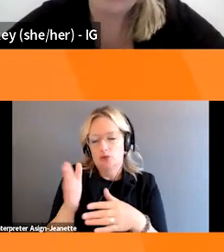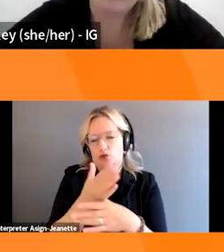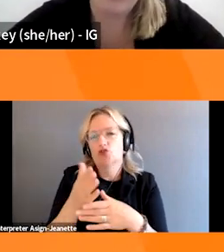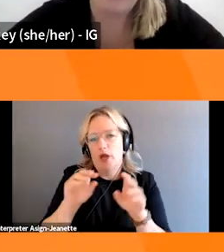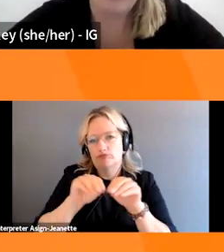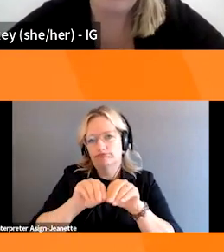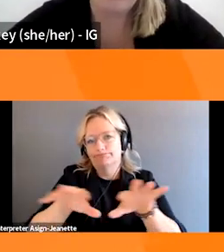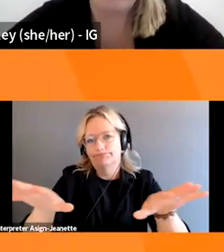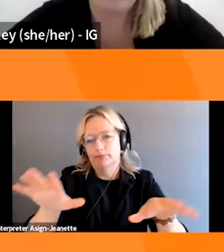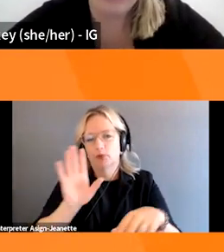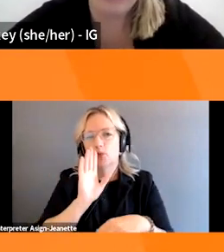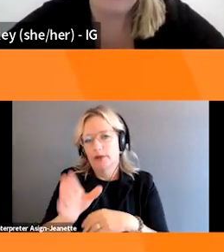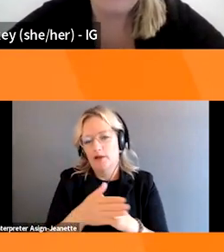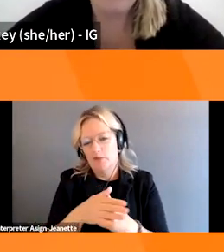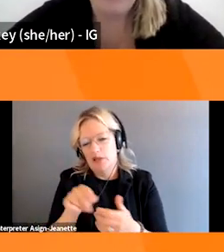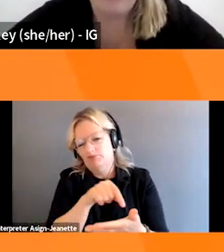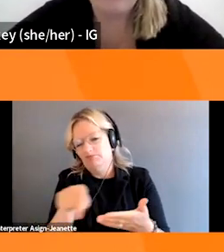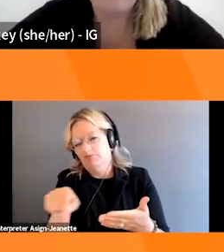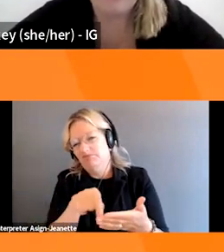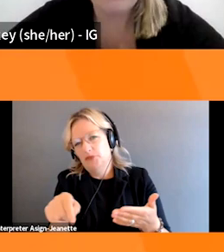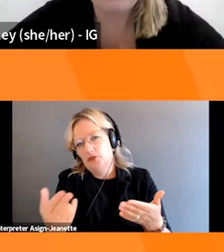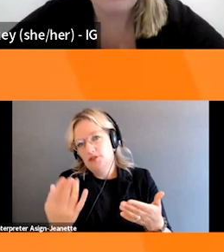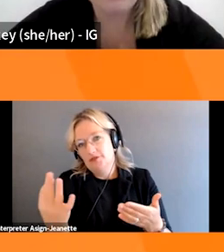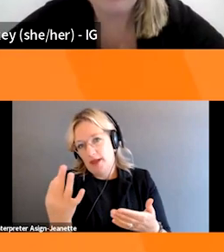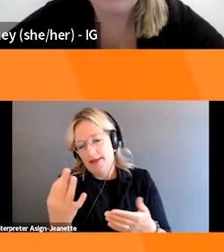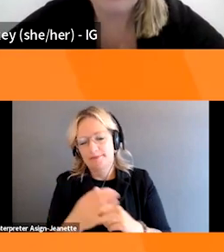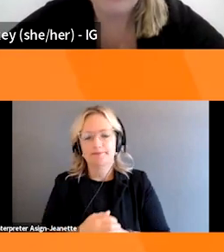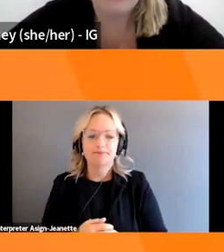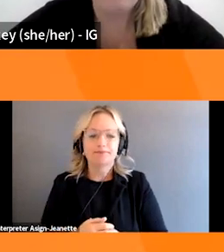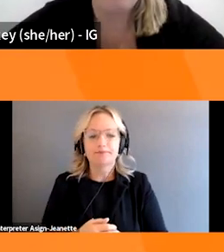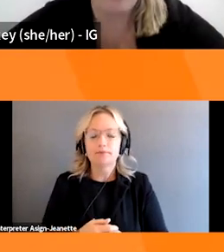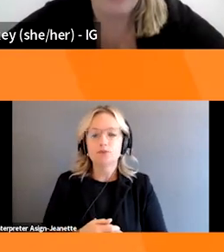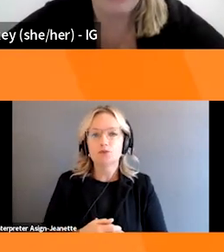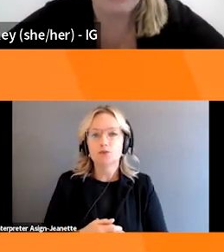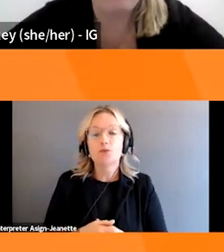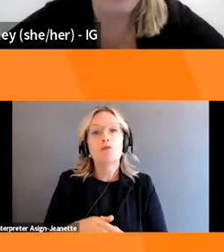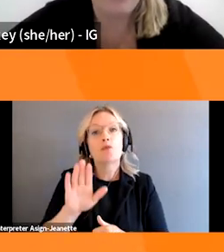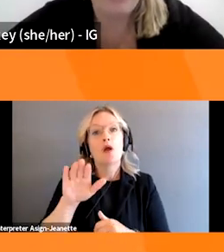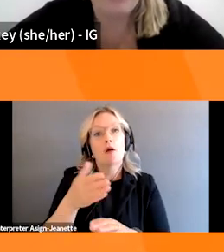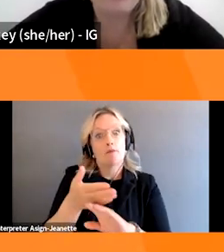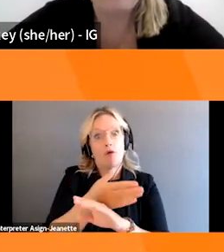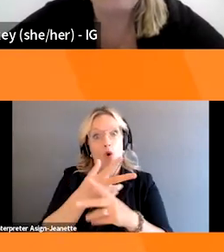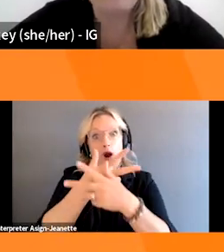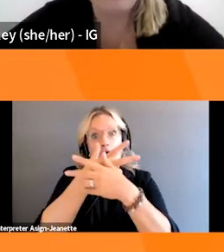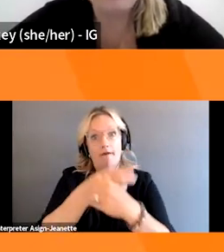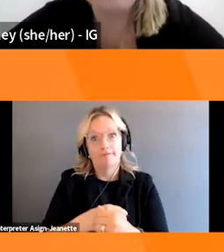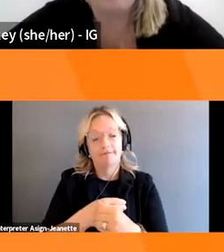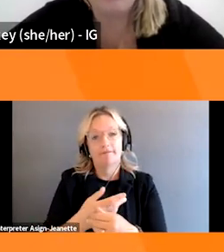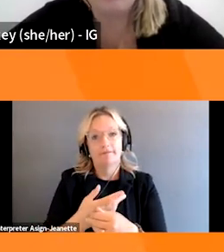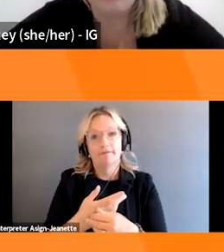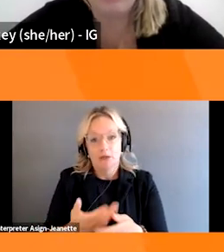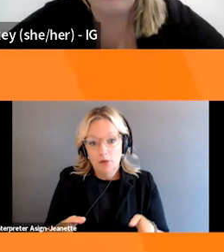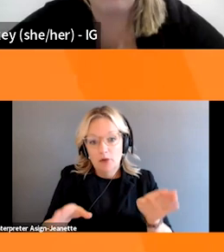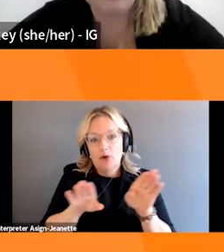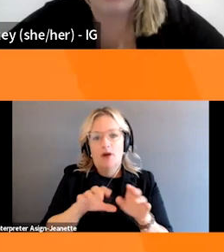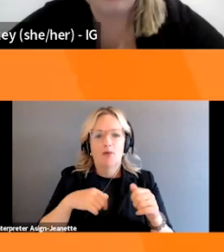sharing those out by the end of the week. I did just want to say before hanging up, thank you so